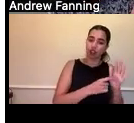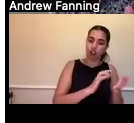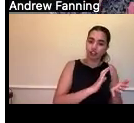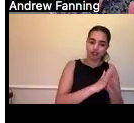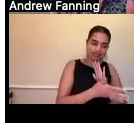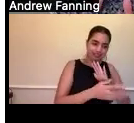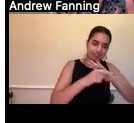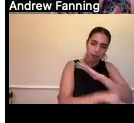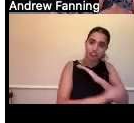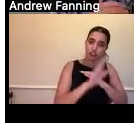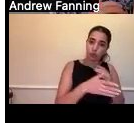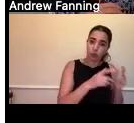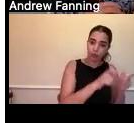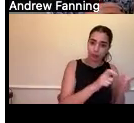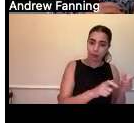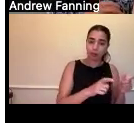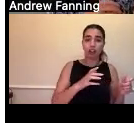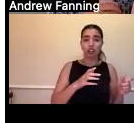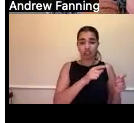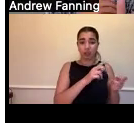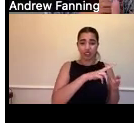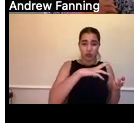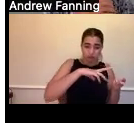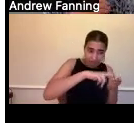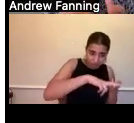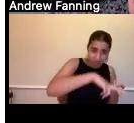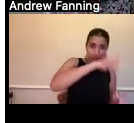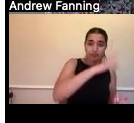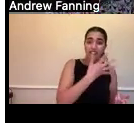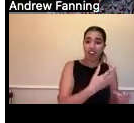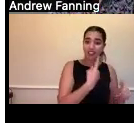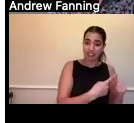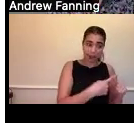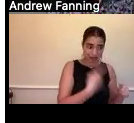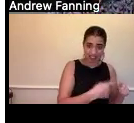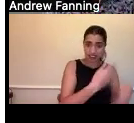to accelerate by more than 5 times based on our median results.